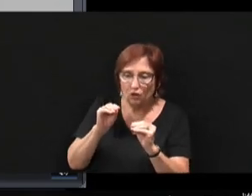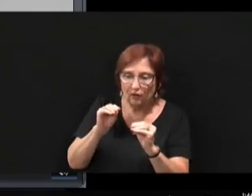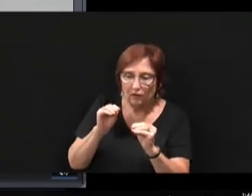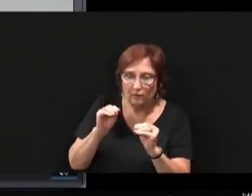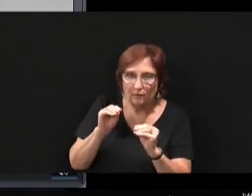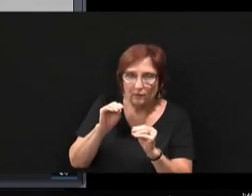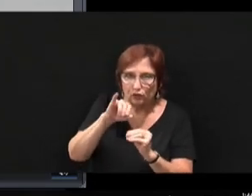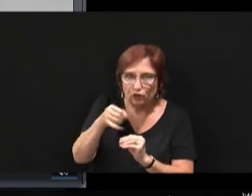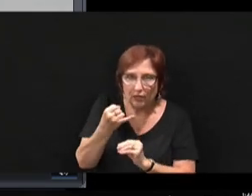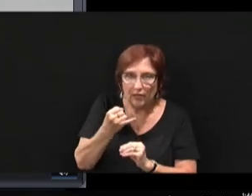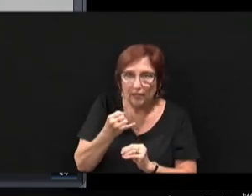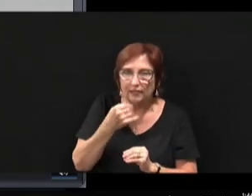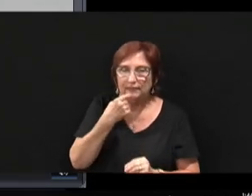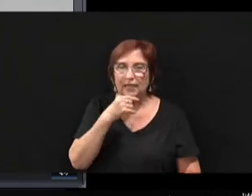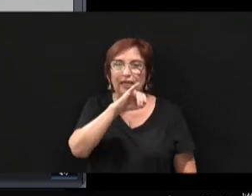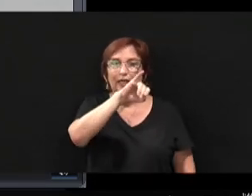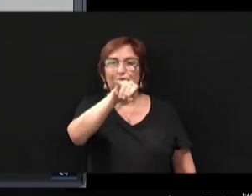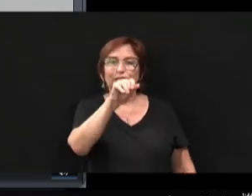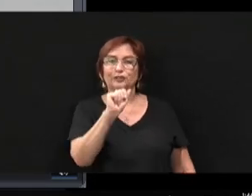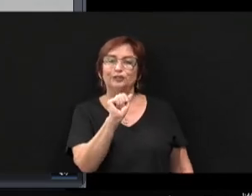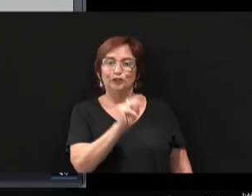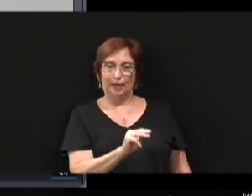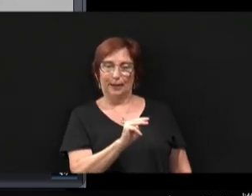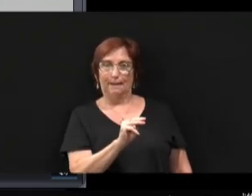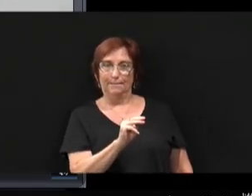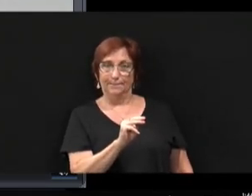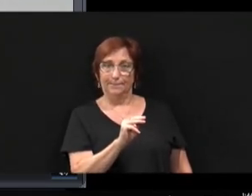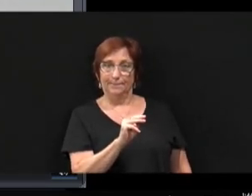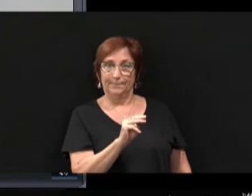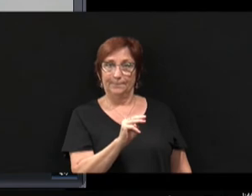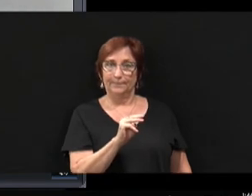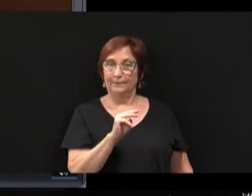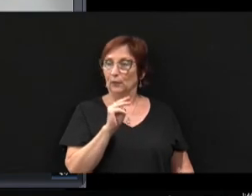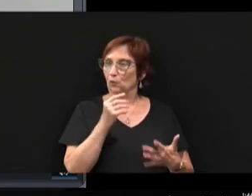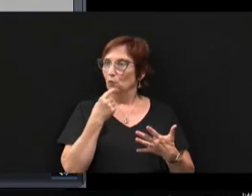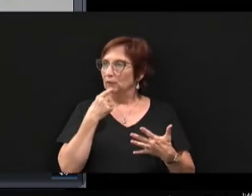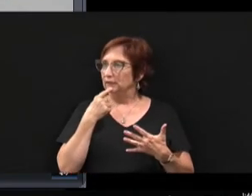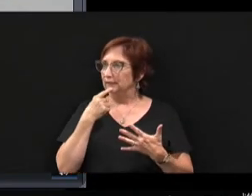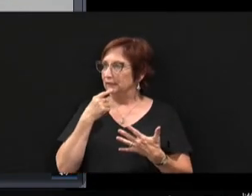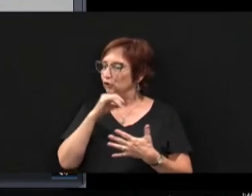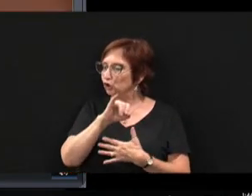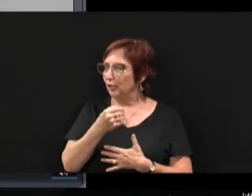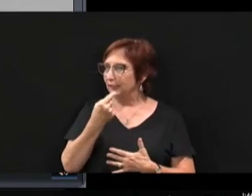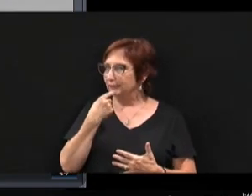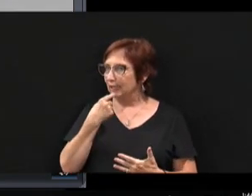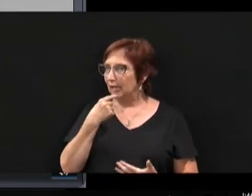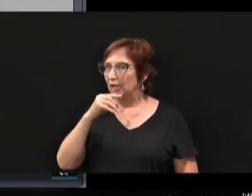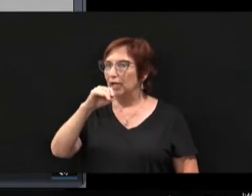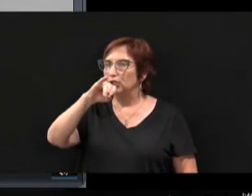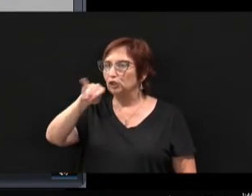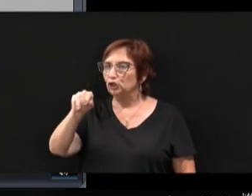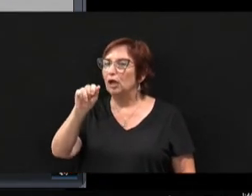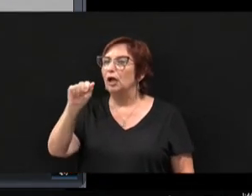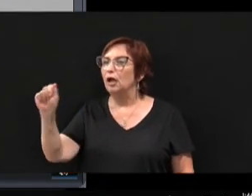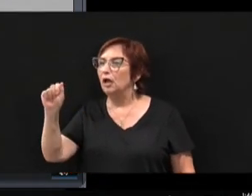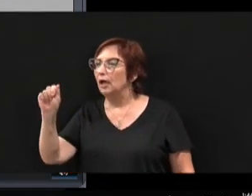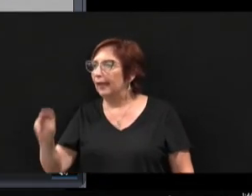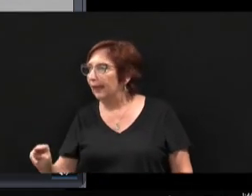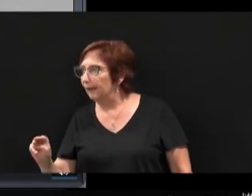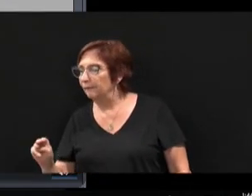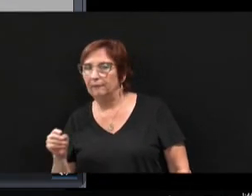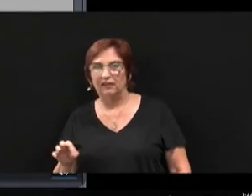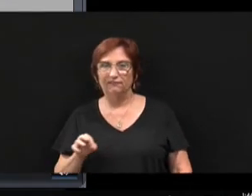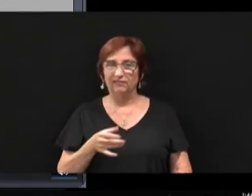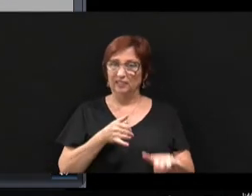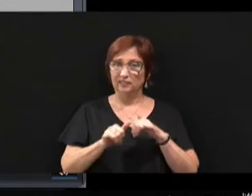they say jam. What does J say in jam? And if they can't tell you, then you just give them the sound. And